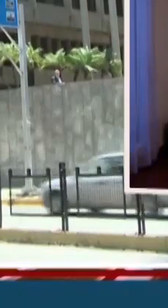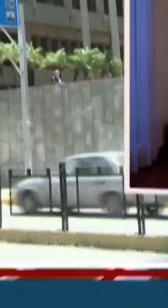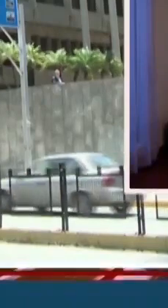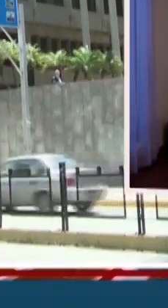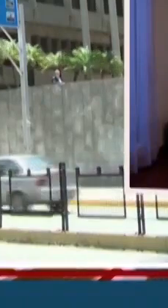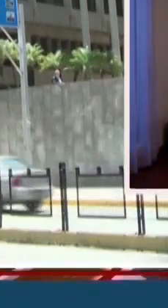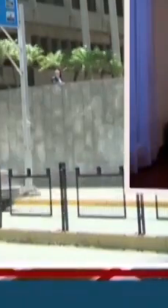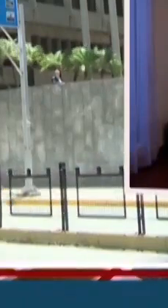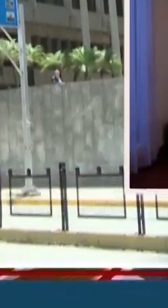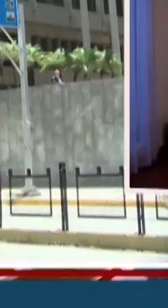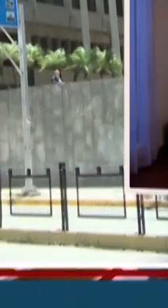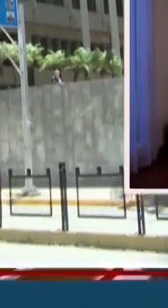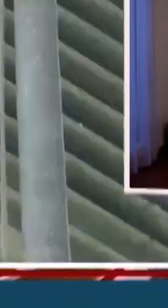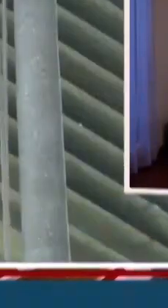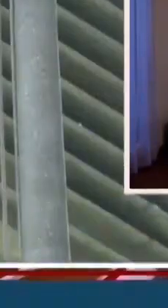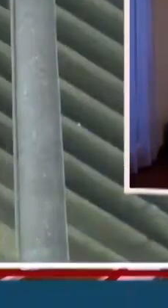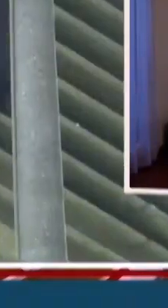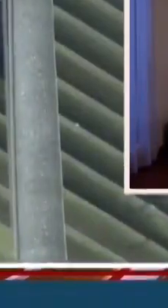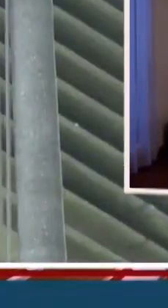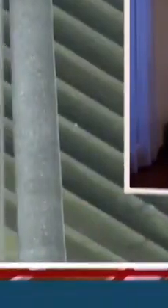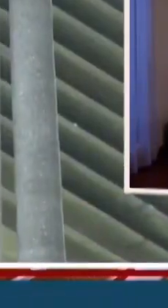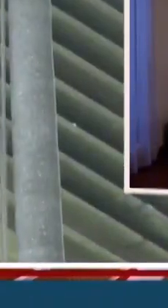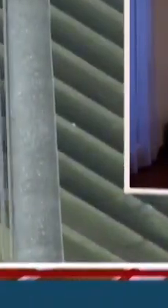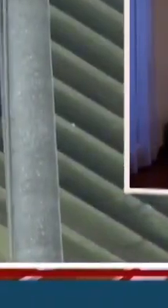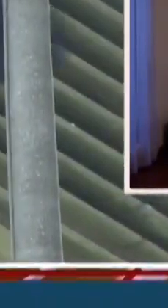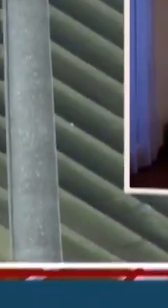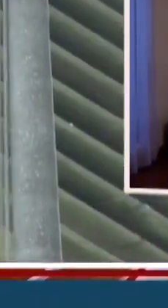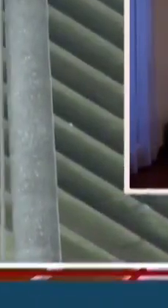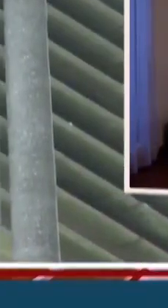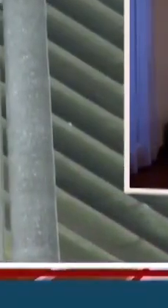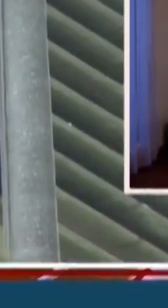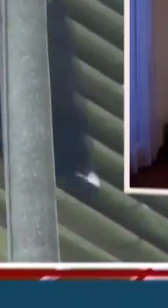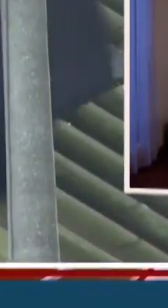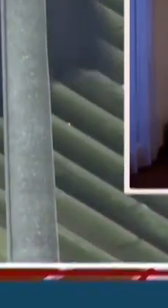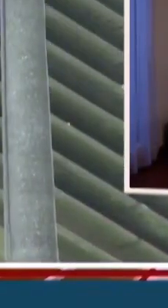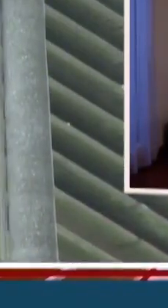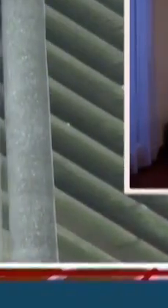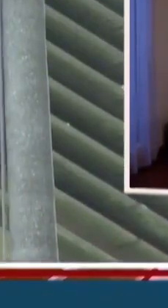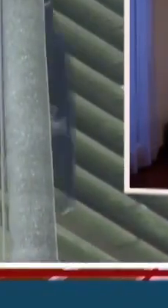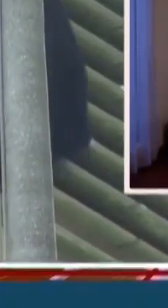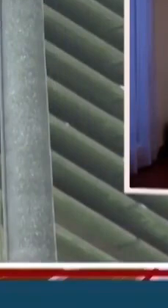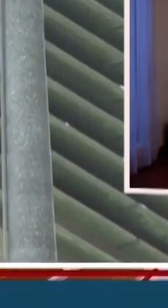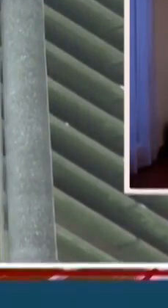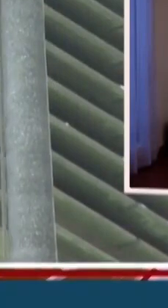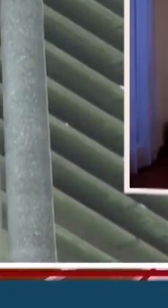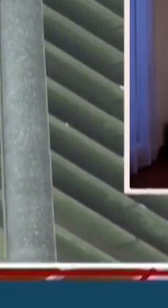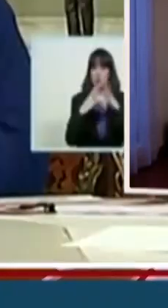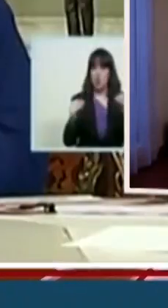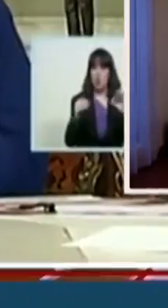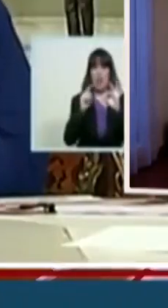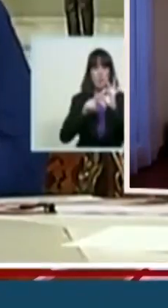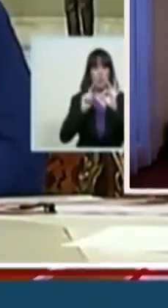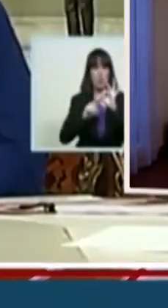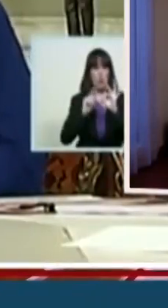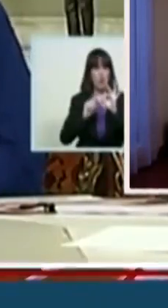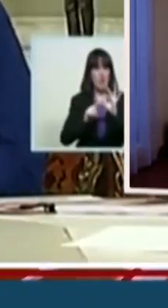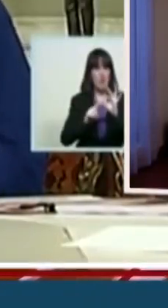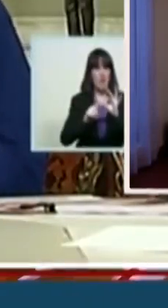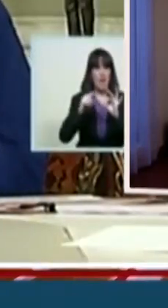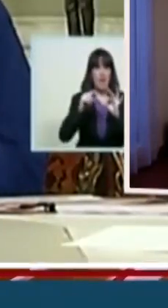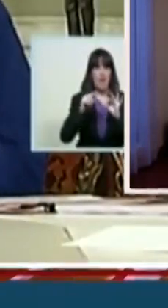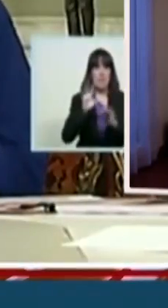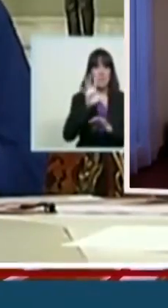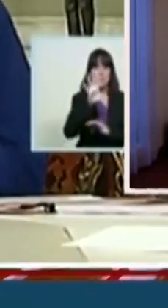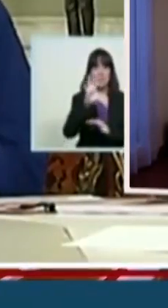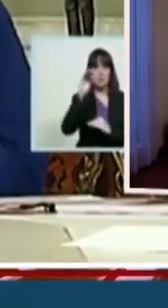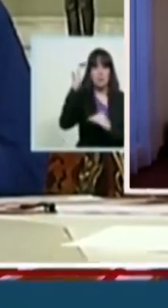available for people, that would be an easy way to stabilize the value of the currency because, the